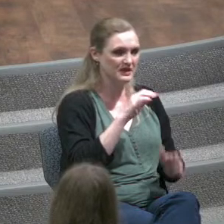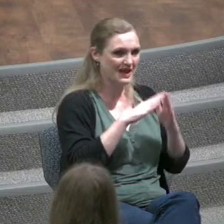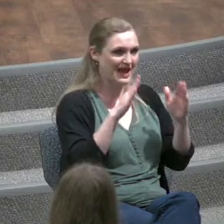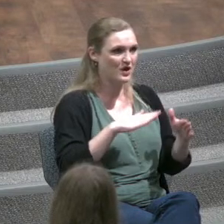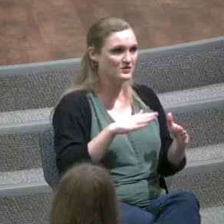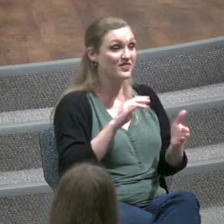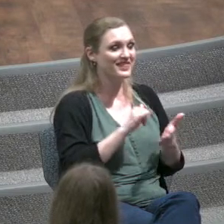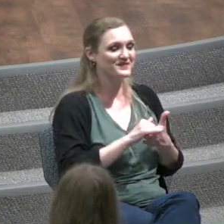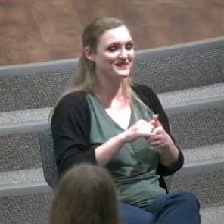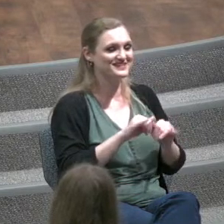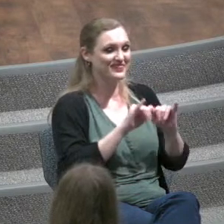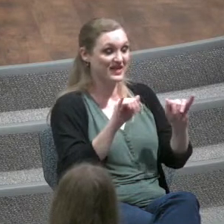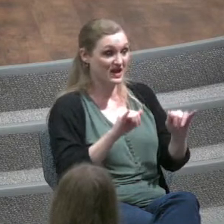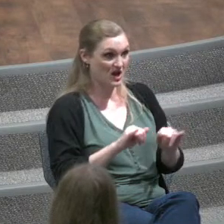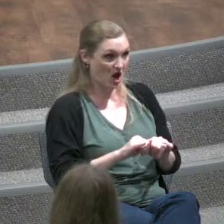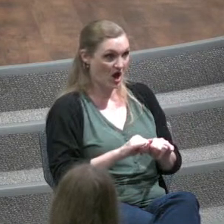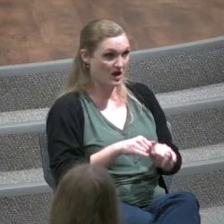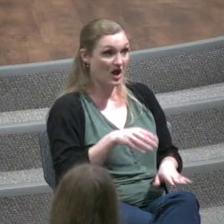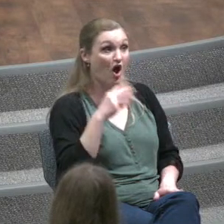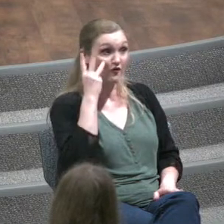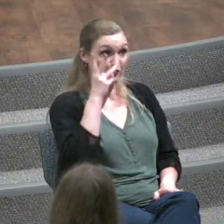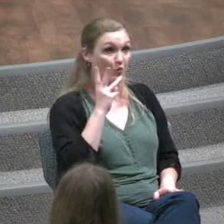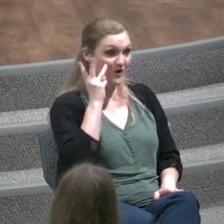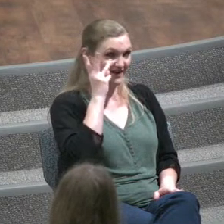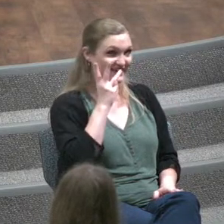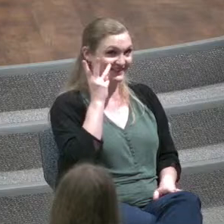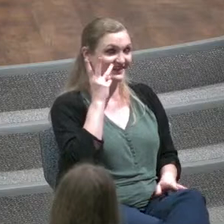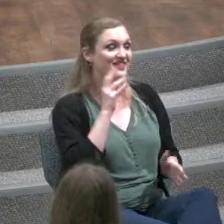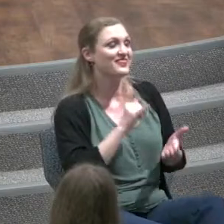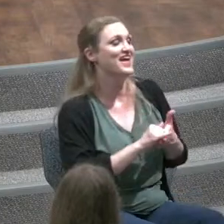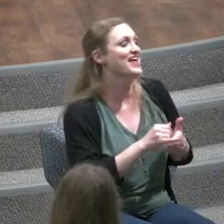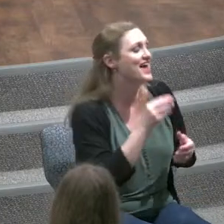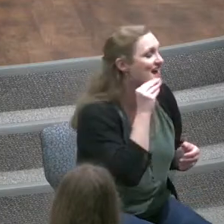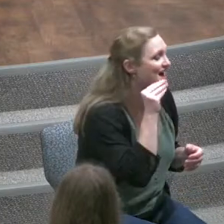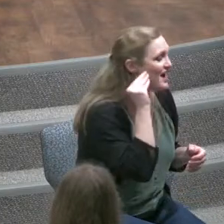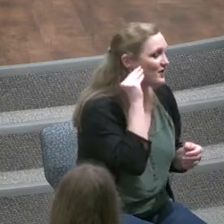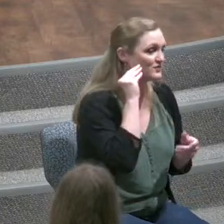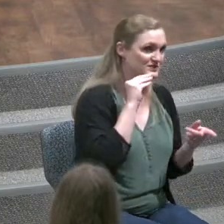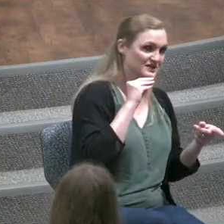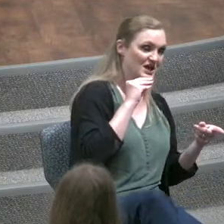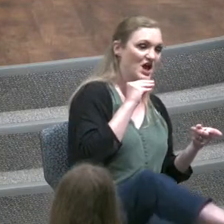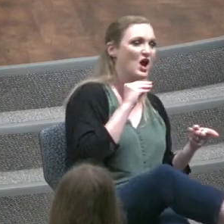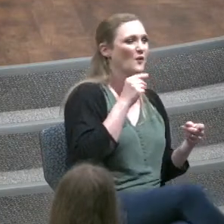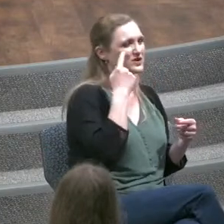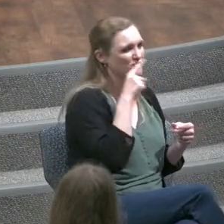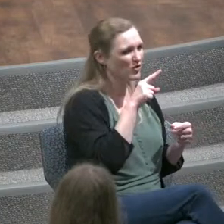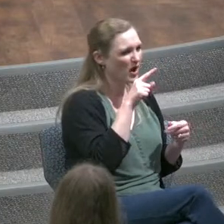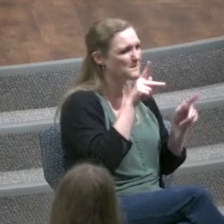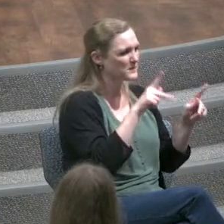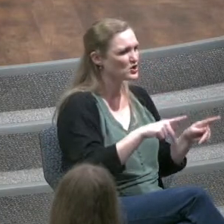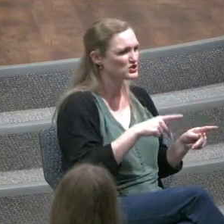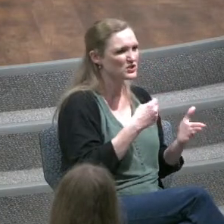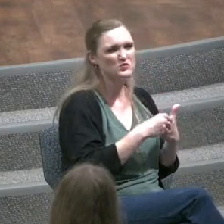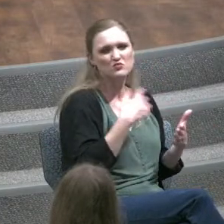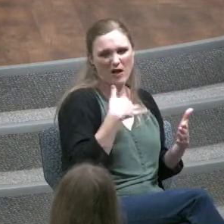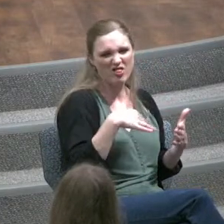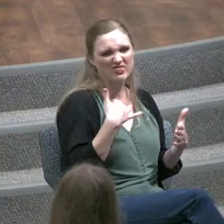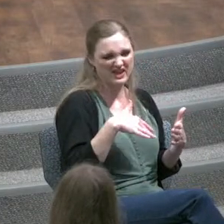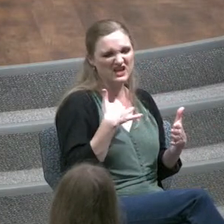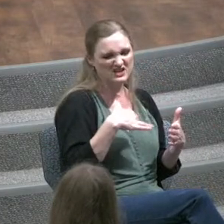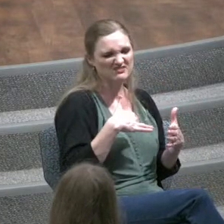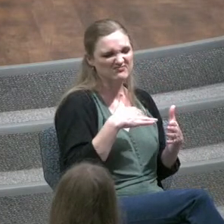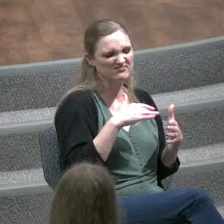of wine, and this house would have been a wealthy person's